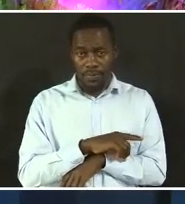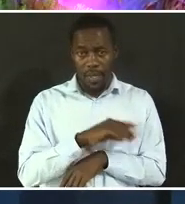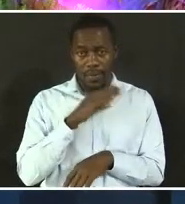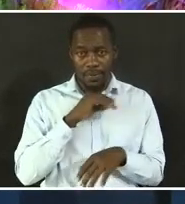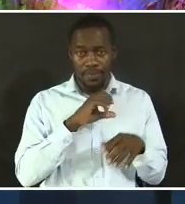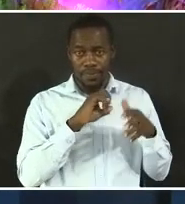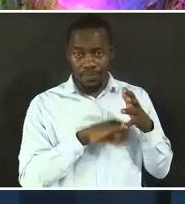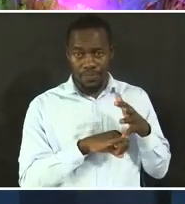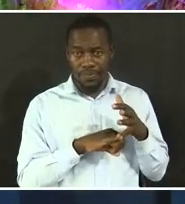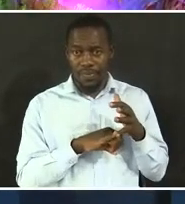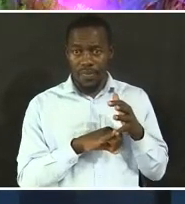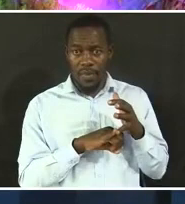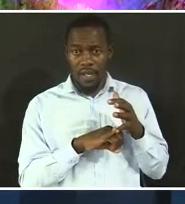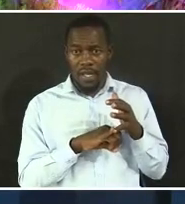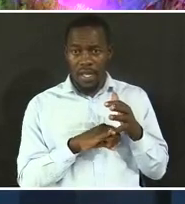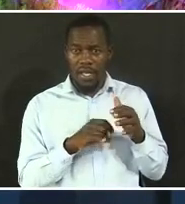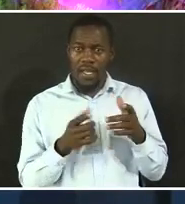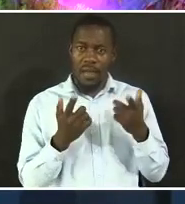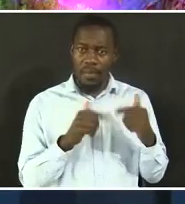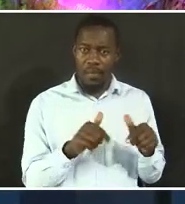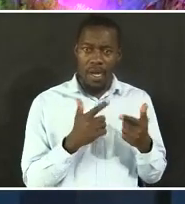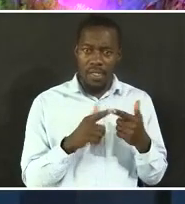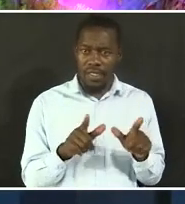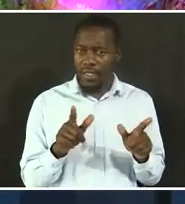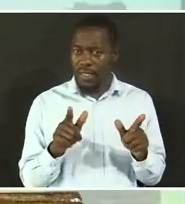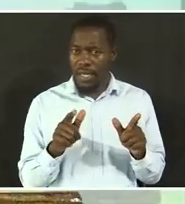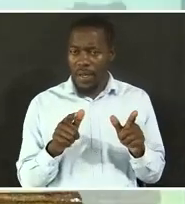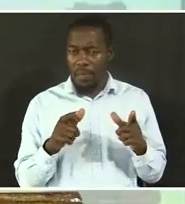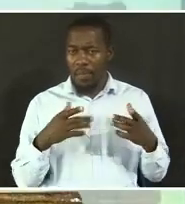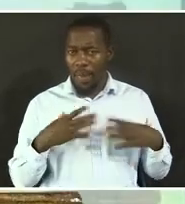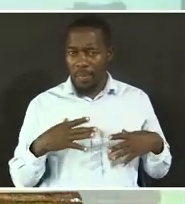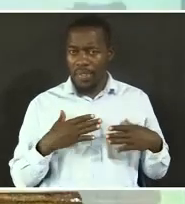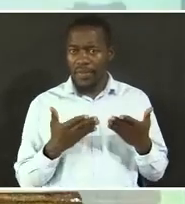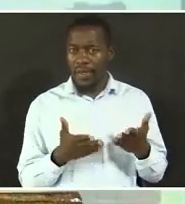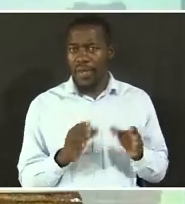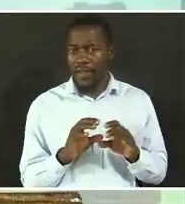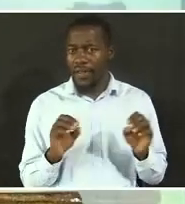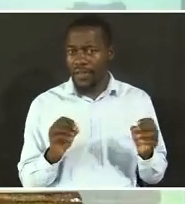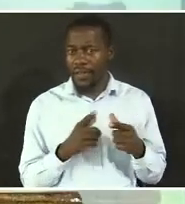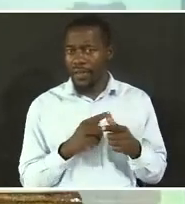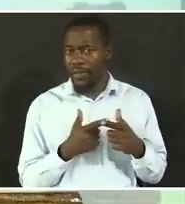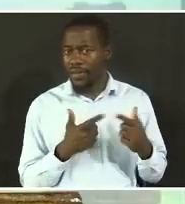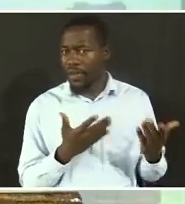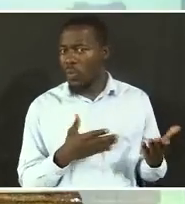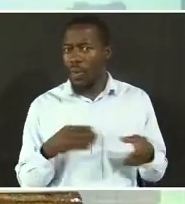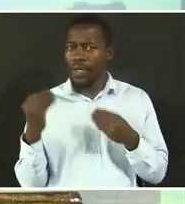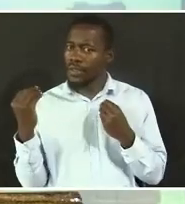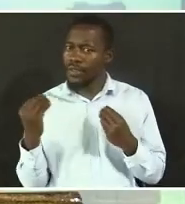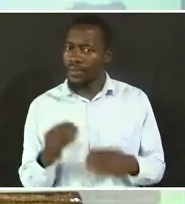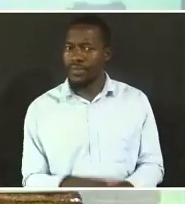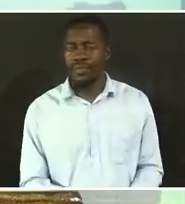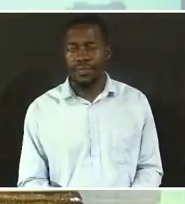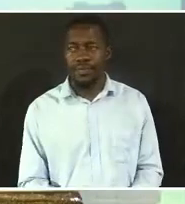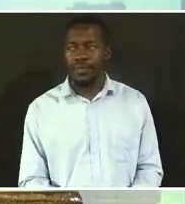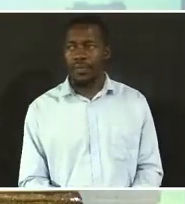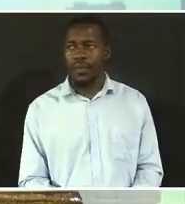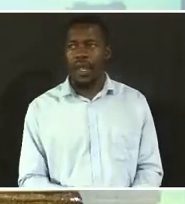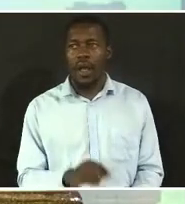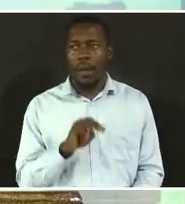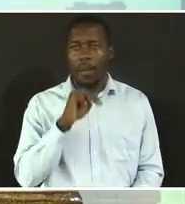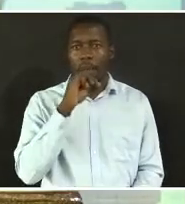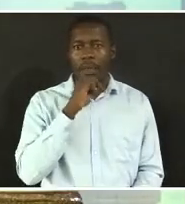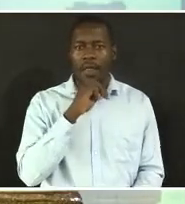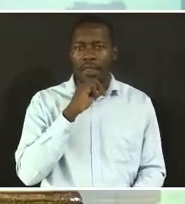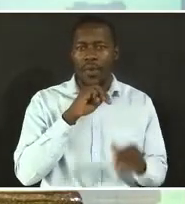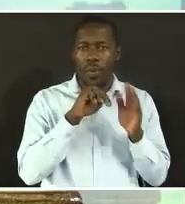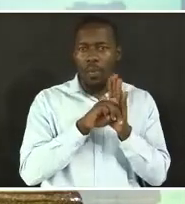That is sign number one in the church. Foolish and wise. Let's go to sign number two. Matthew chapter 25 verses 14